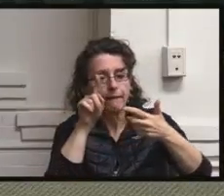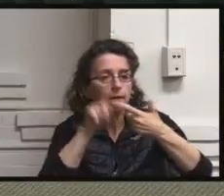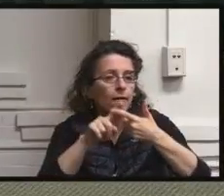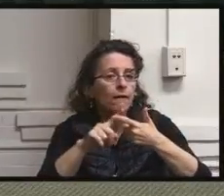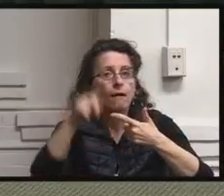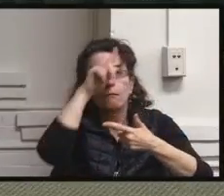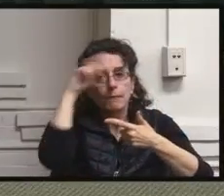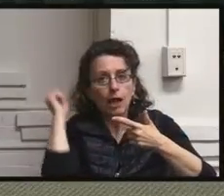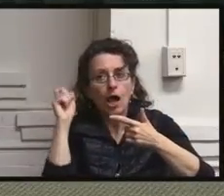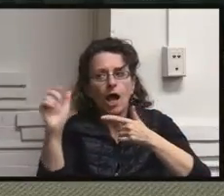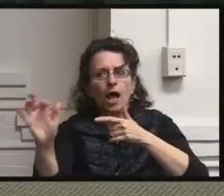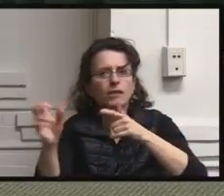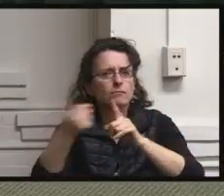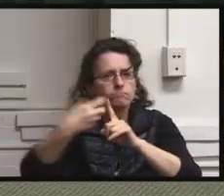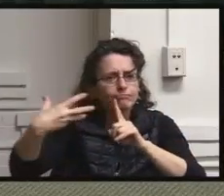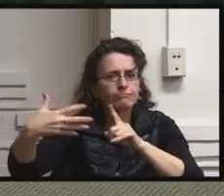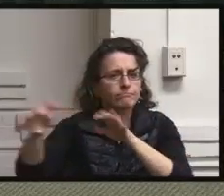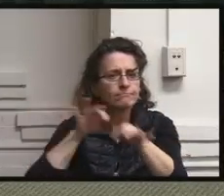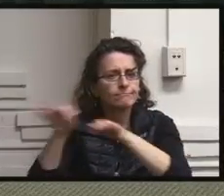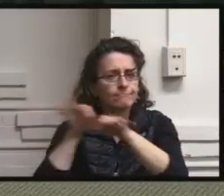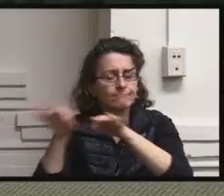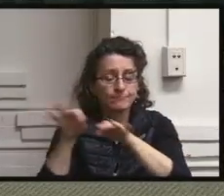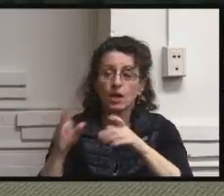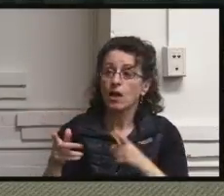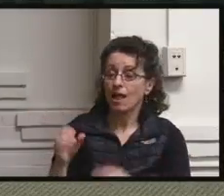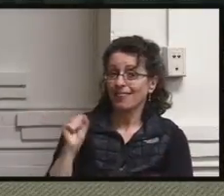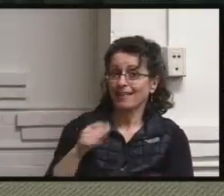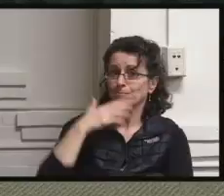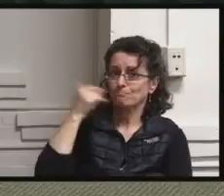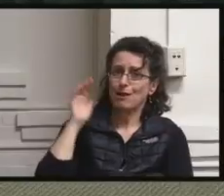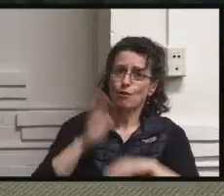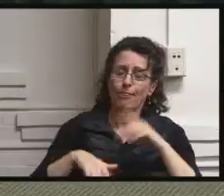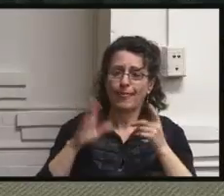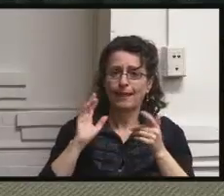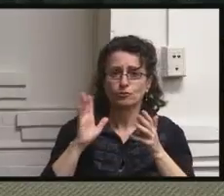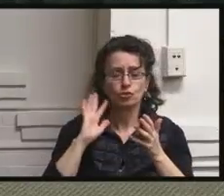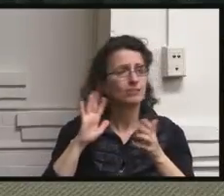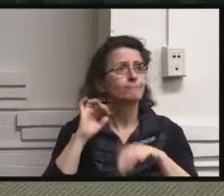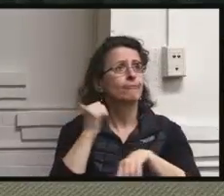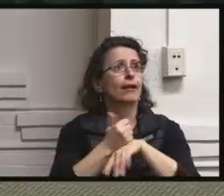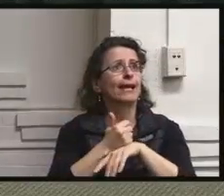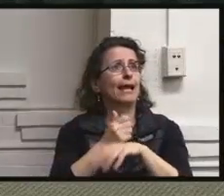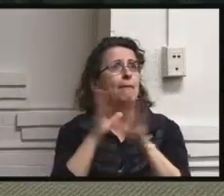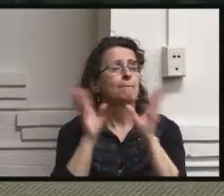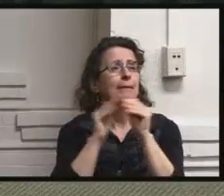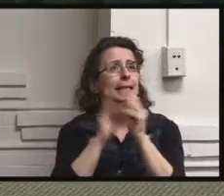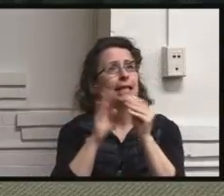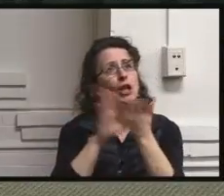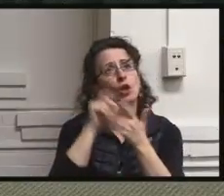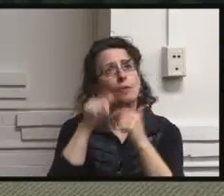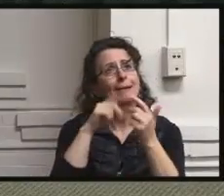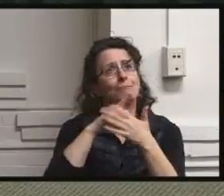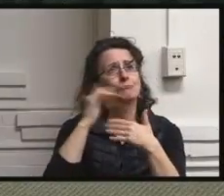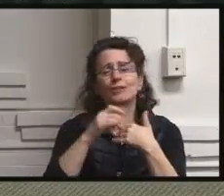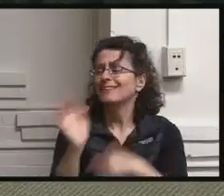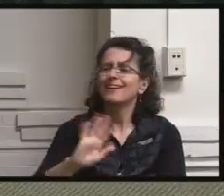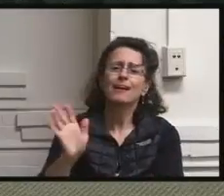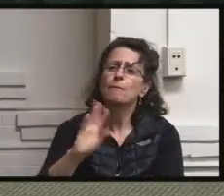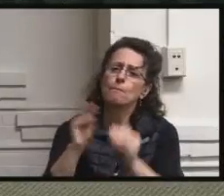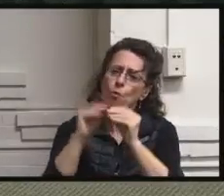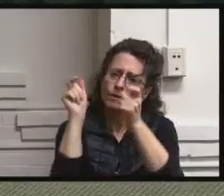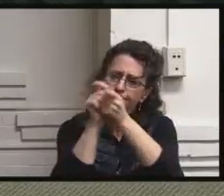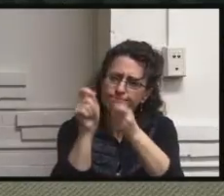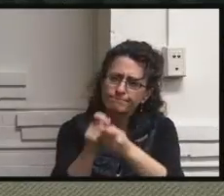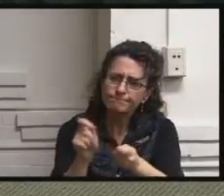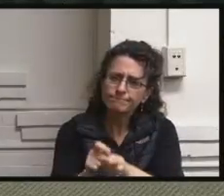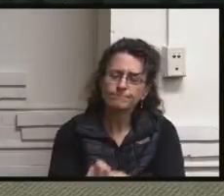stage of this. Yeah. That deals more with momentum. It does. Yeah. Than just information. Exactly. Yeah. So both of those things need to be considered as we go forward. Don? And I